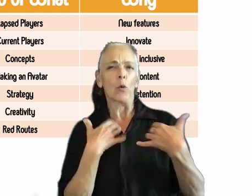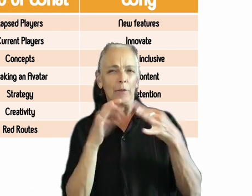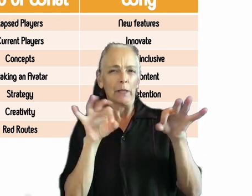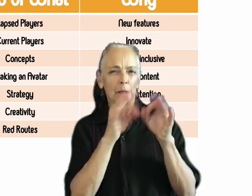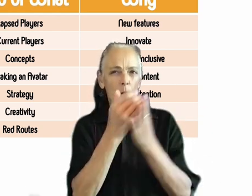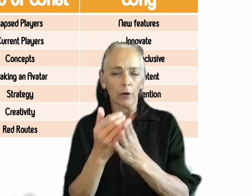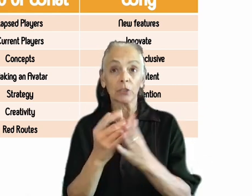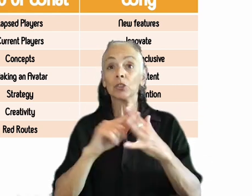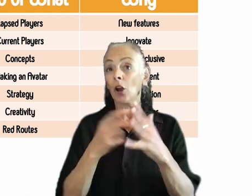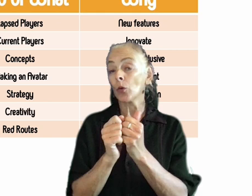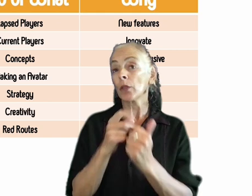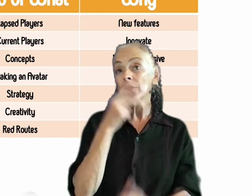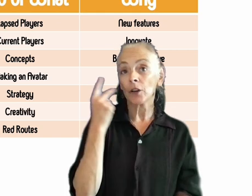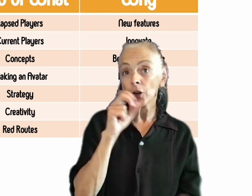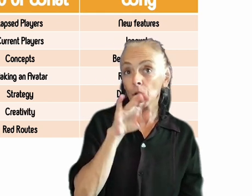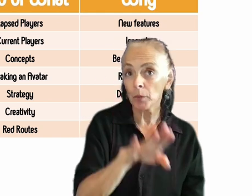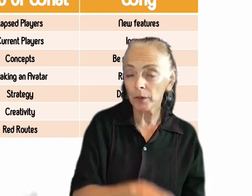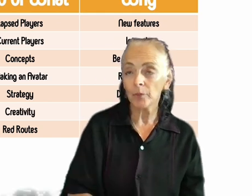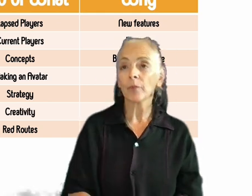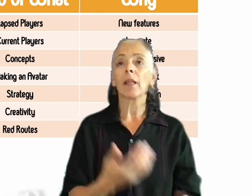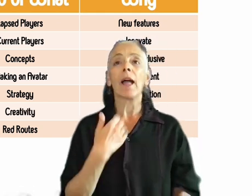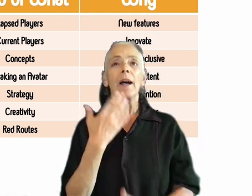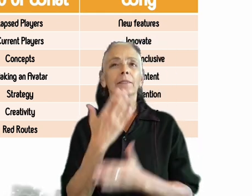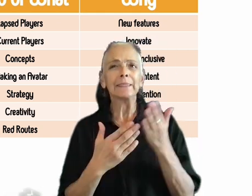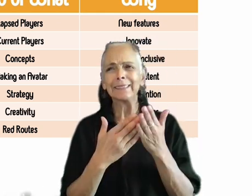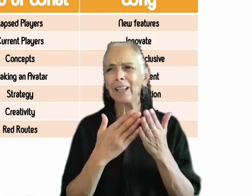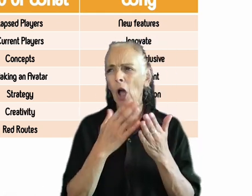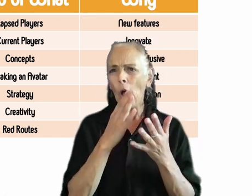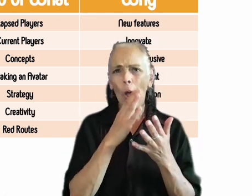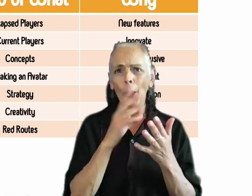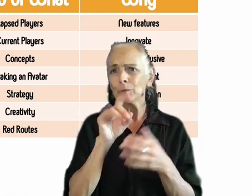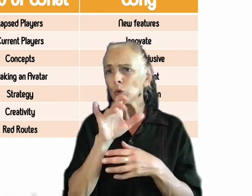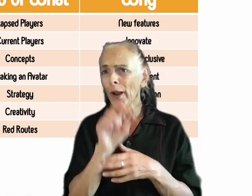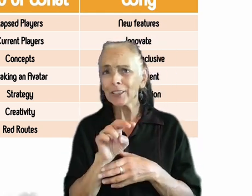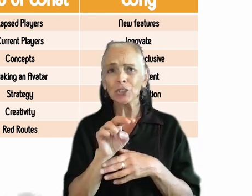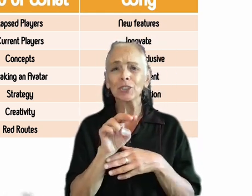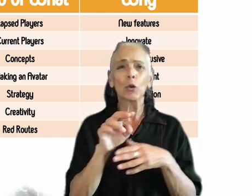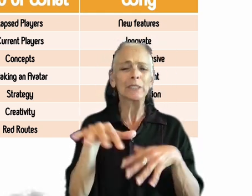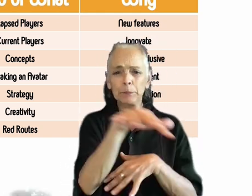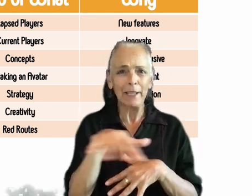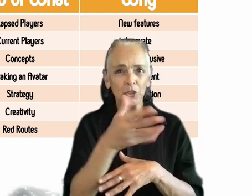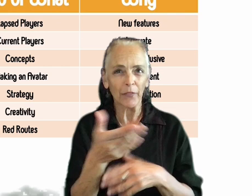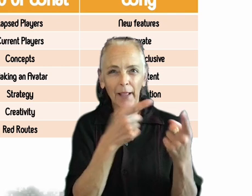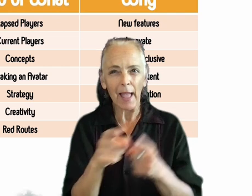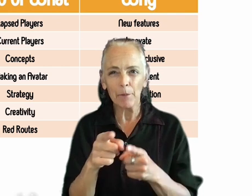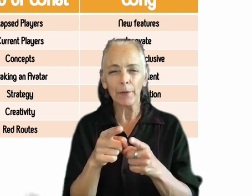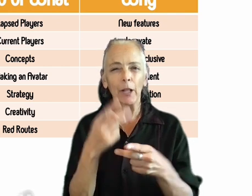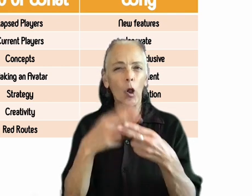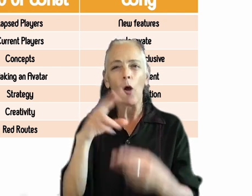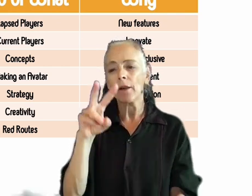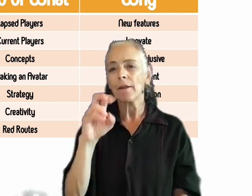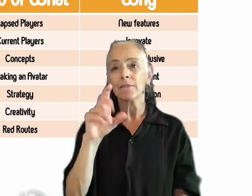should start with a verb they have some sort of directionality or spatial thing happening so i'm calling it a vector